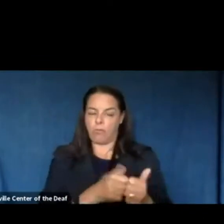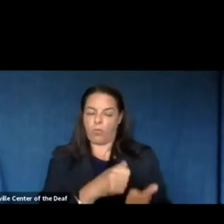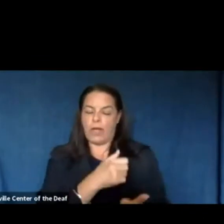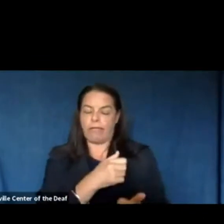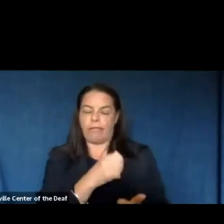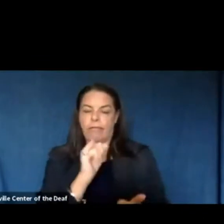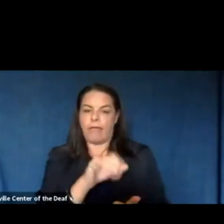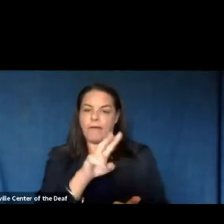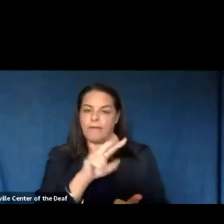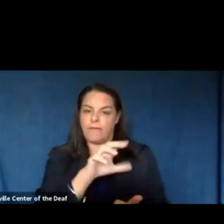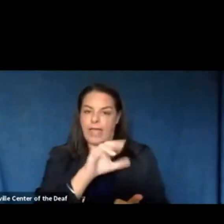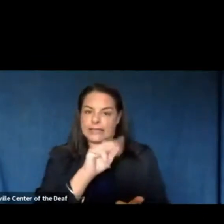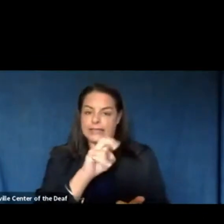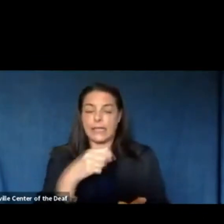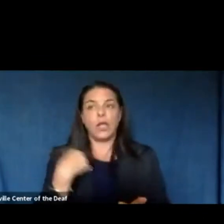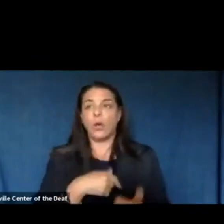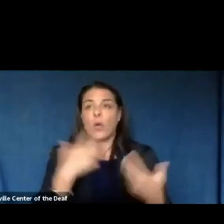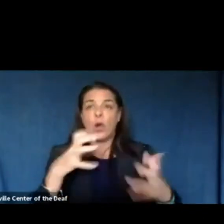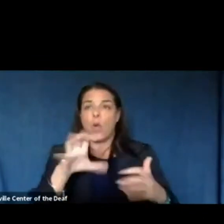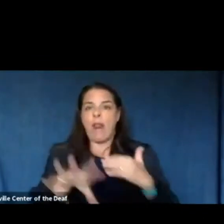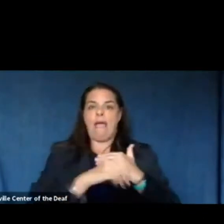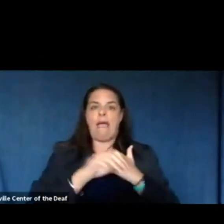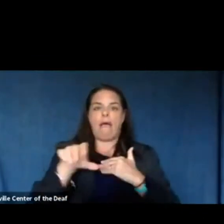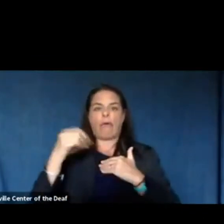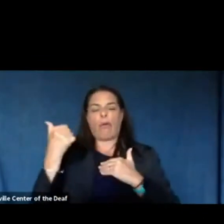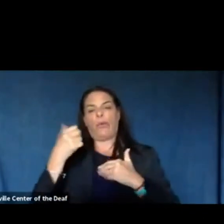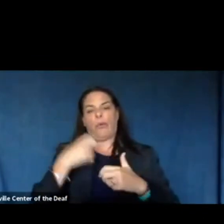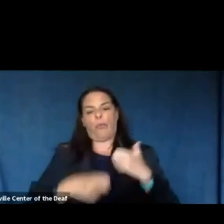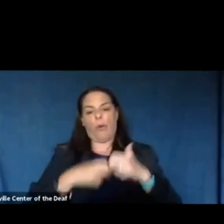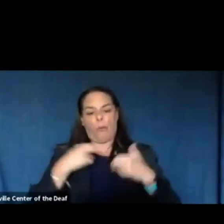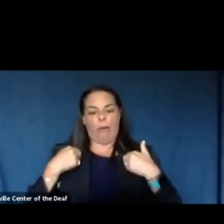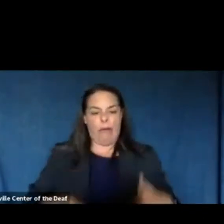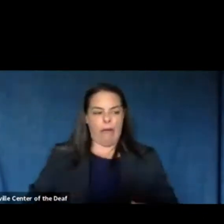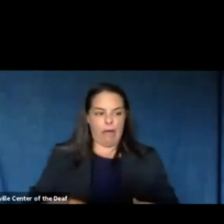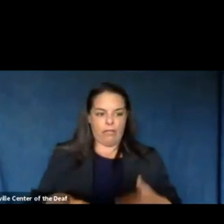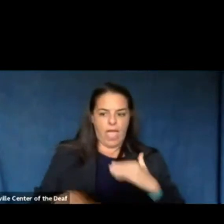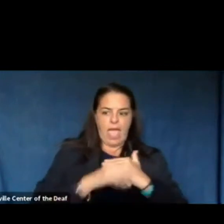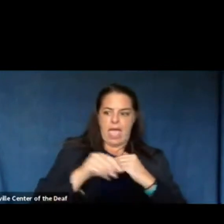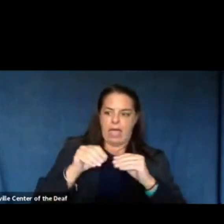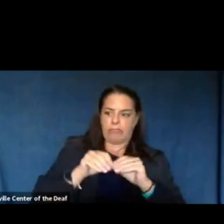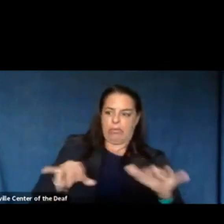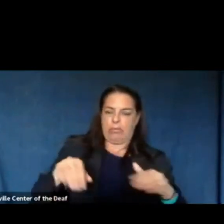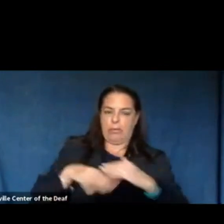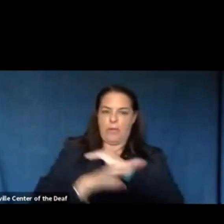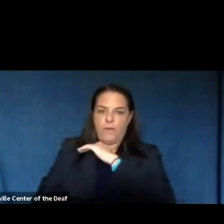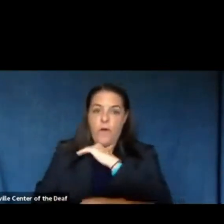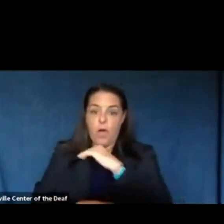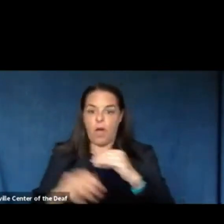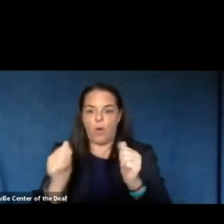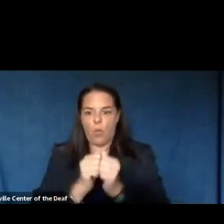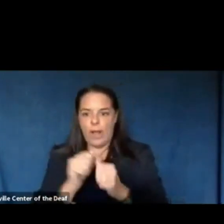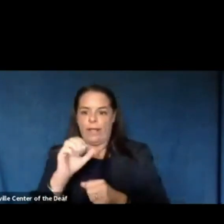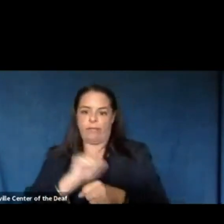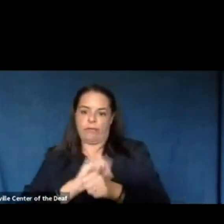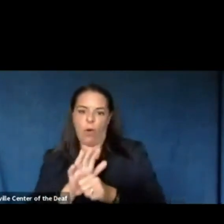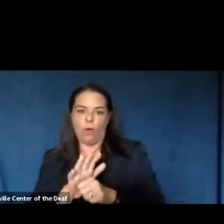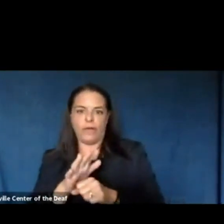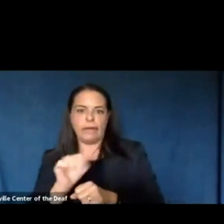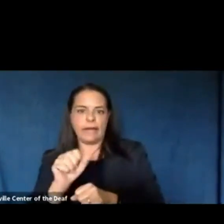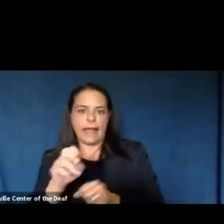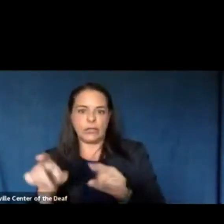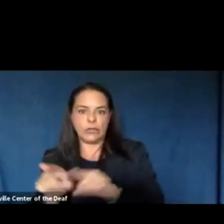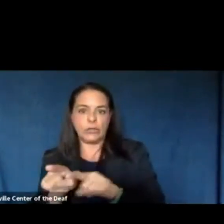disease outbreaks to the fall when we would have, when we're going to have COVID cases as well. And the same thing goes